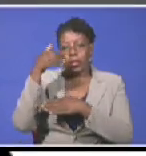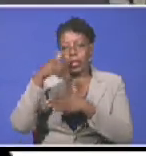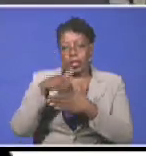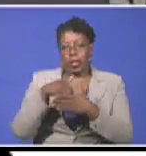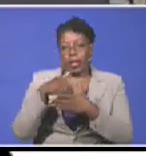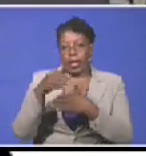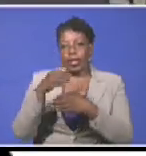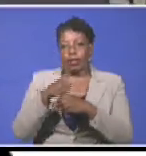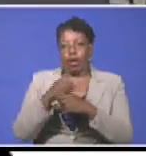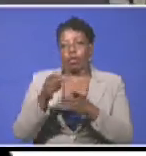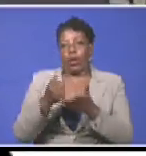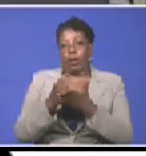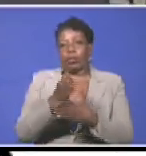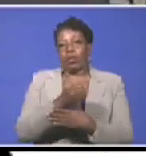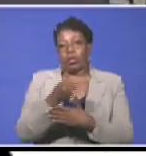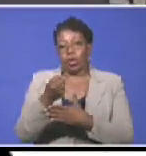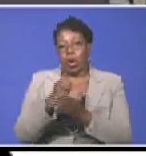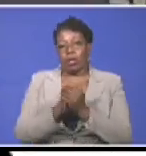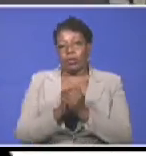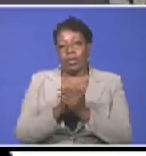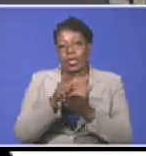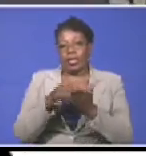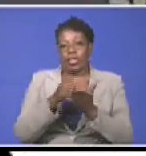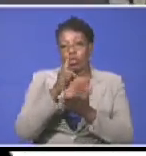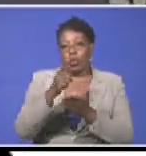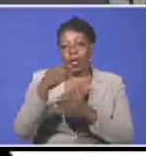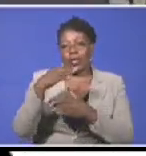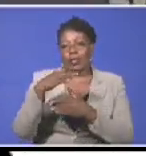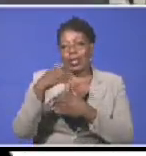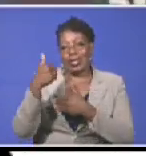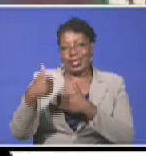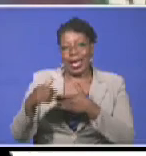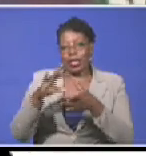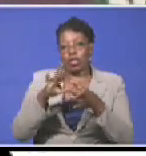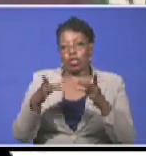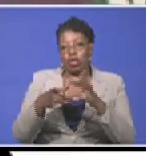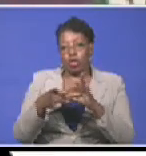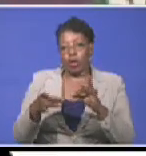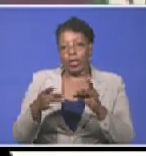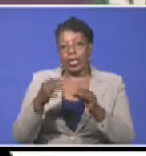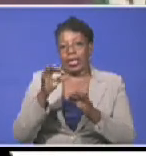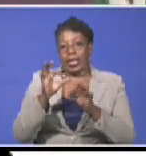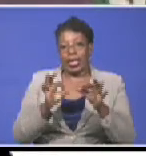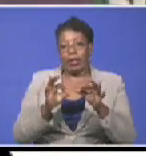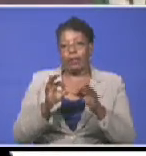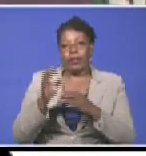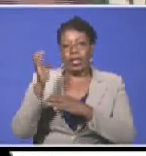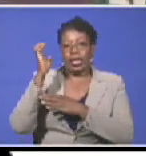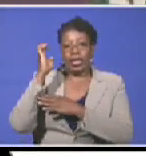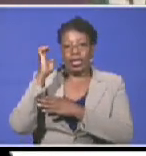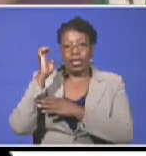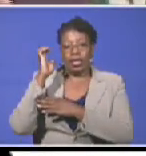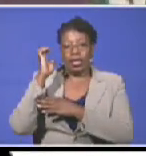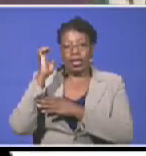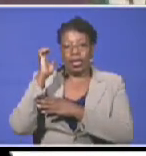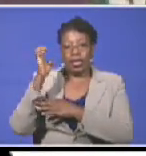did. This is one side of a story. If it were that he is